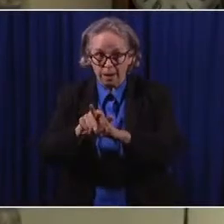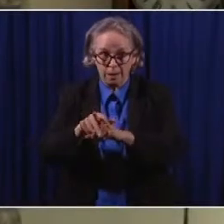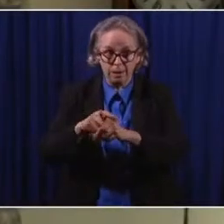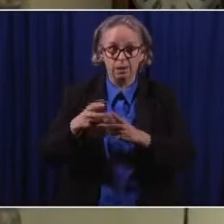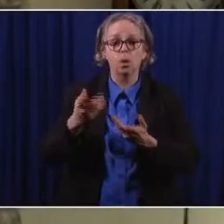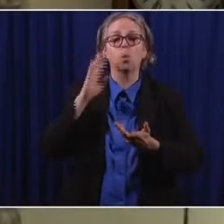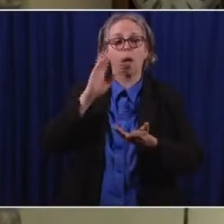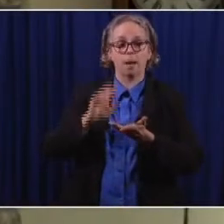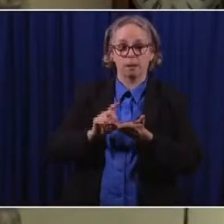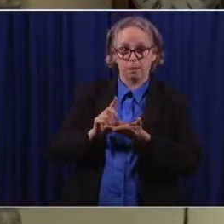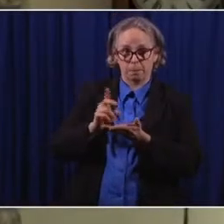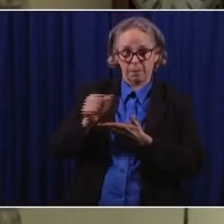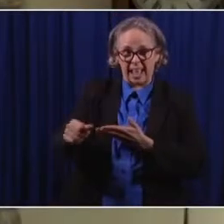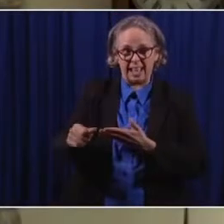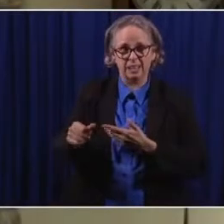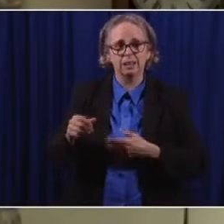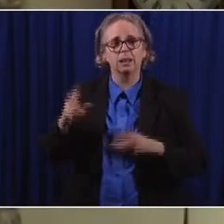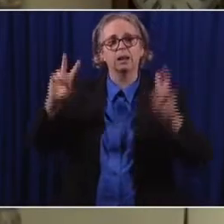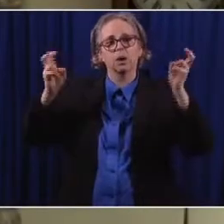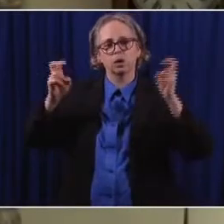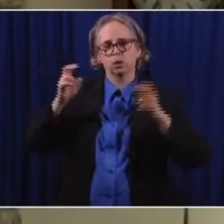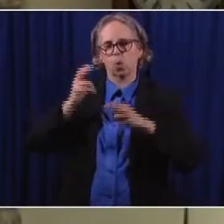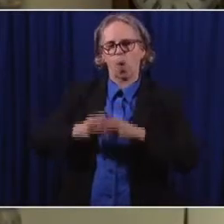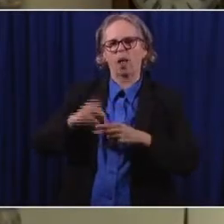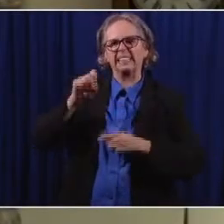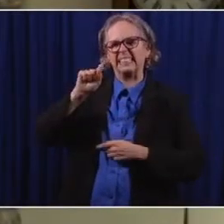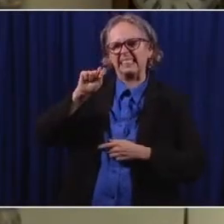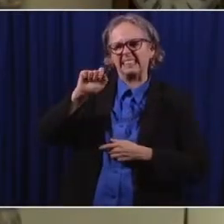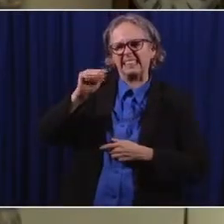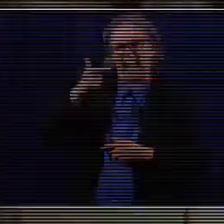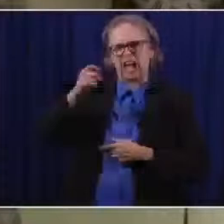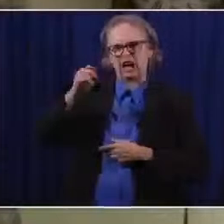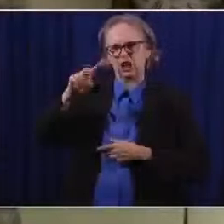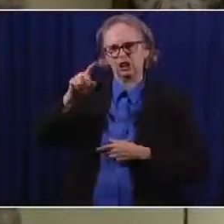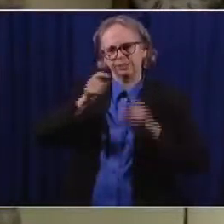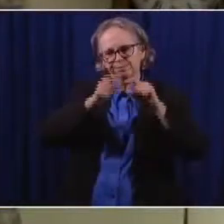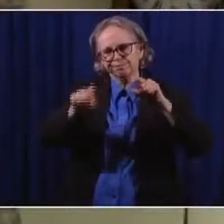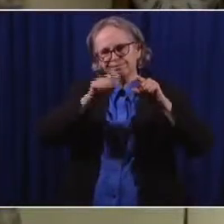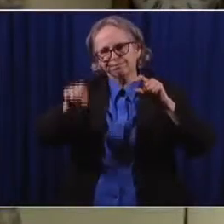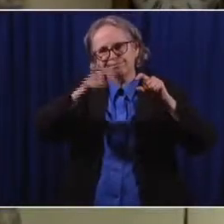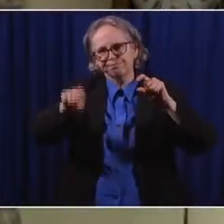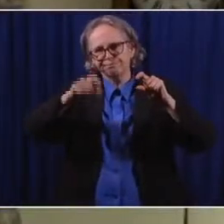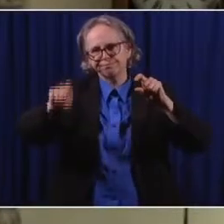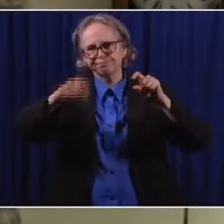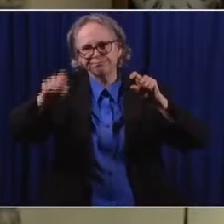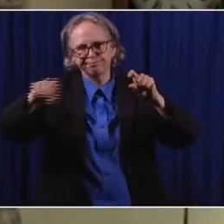with individual payments for each week they qualified for the program. For those receiving other